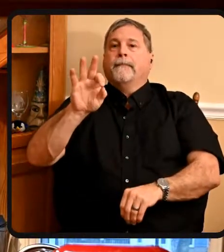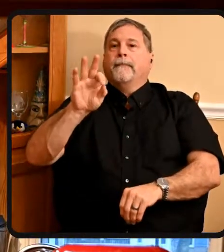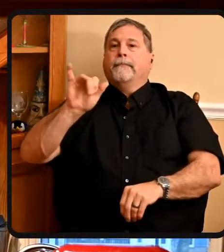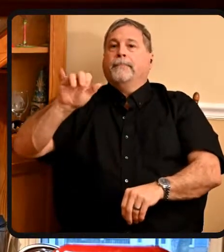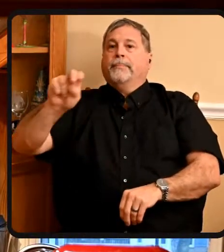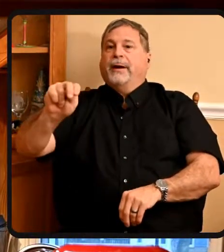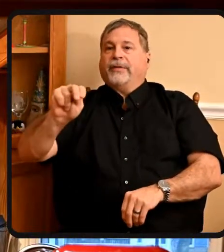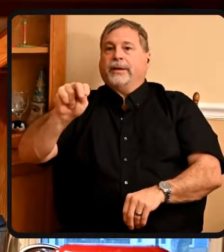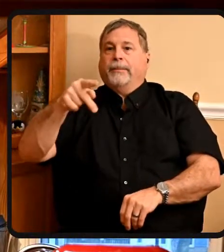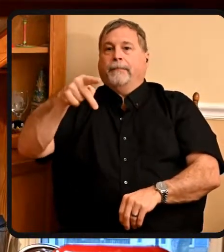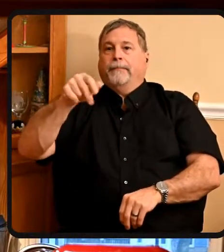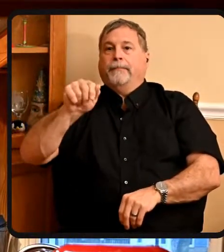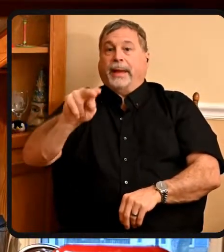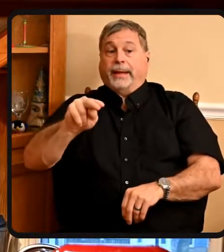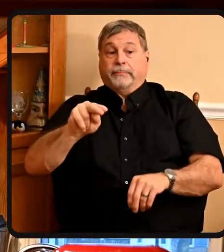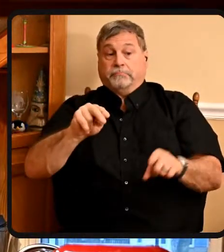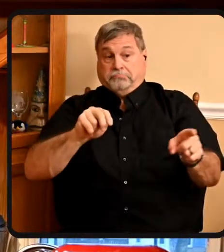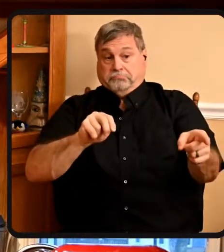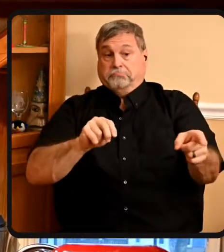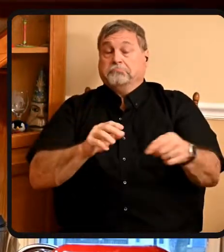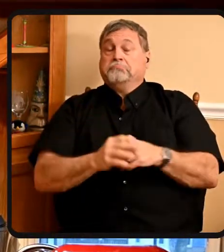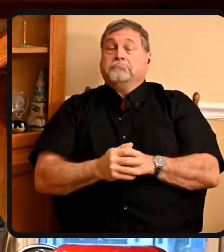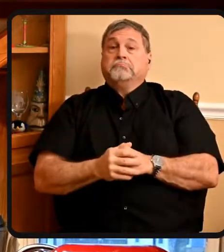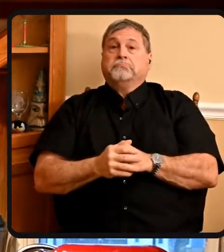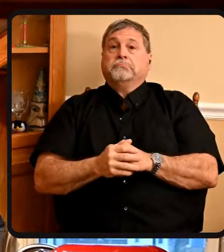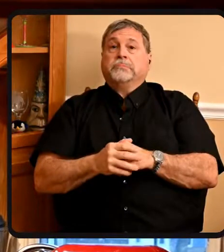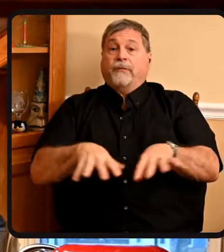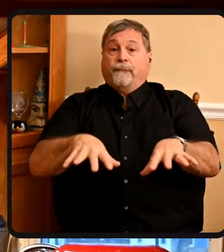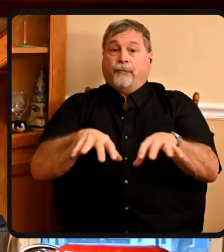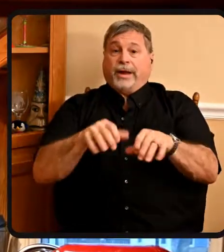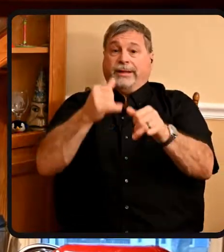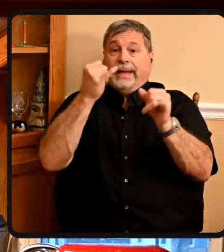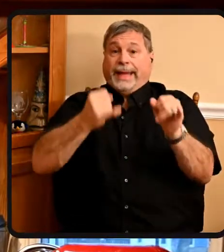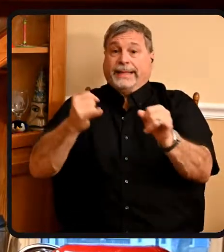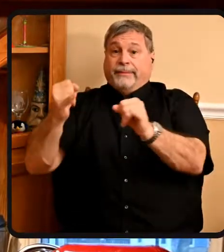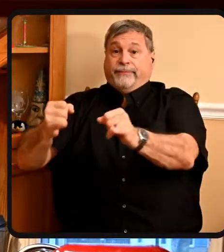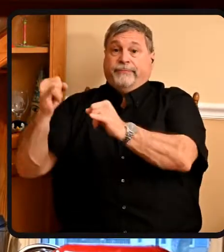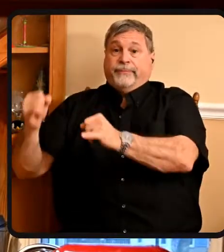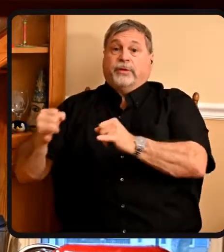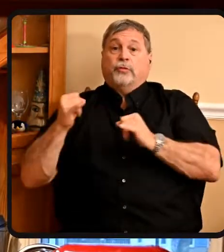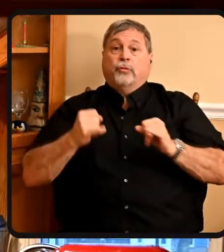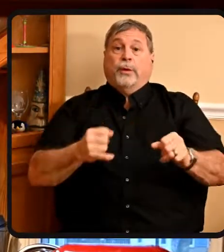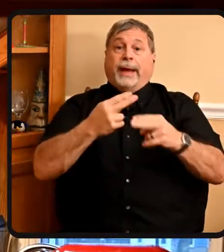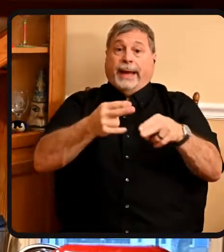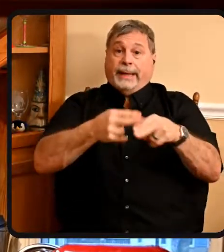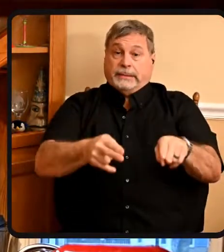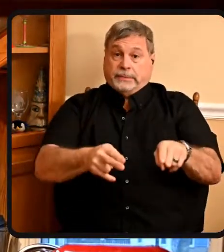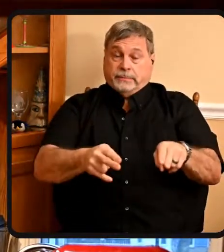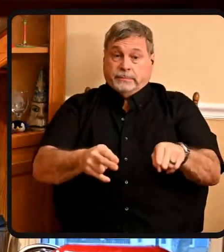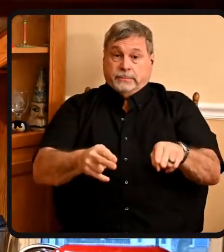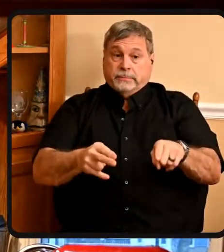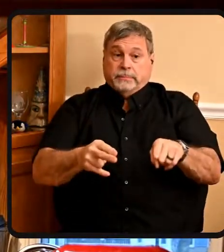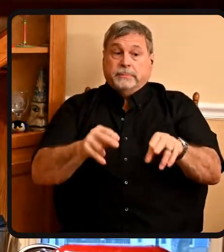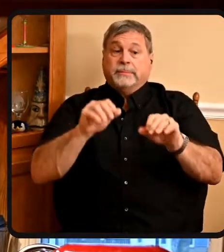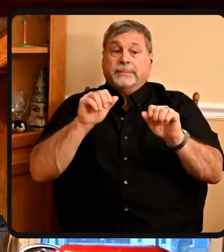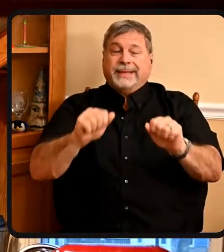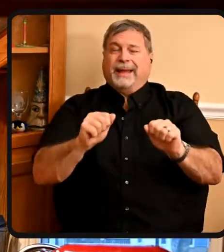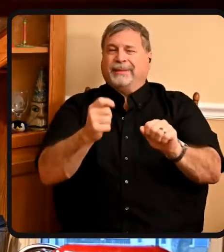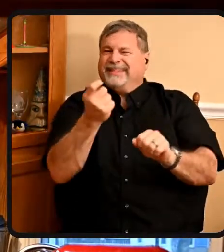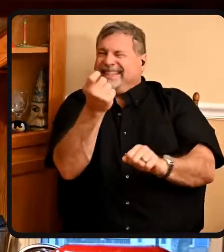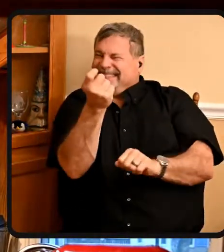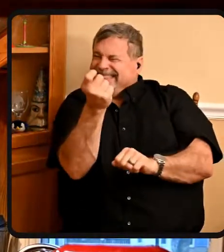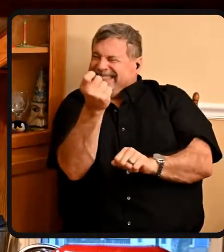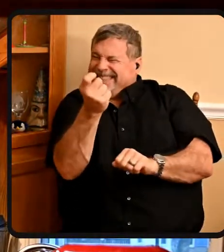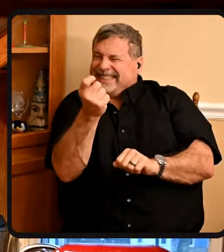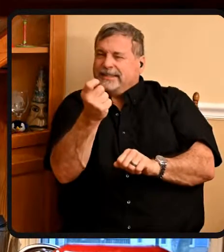them into a muffin pan, and you actually freeze each individual egg in the muffin pan. You